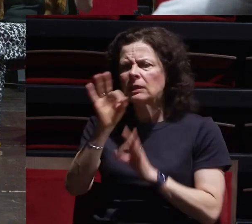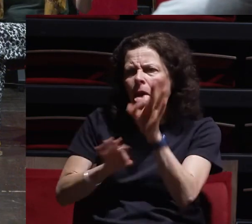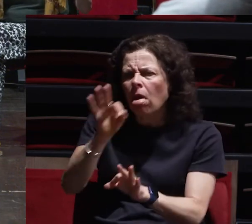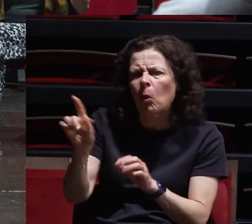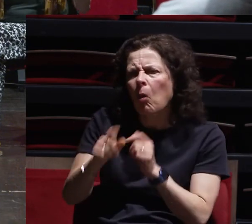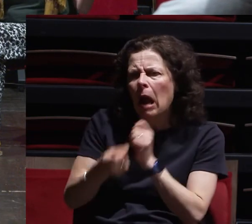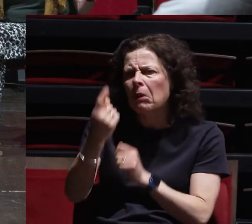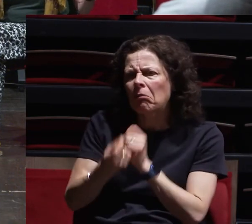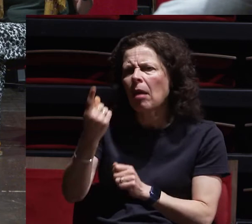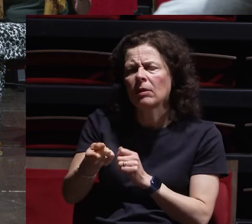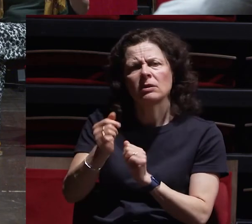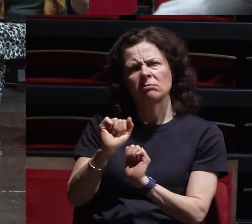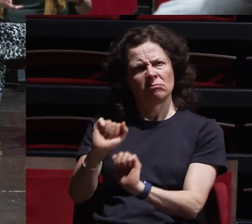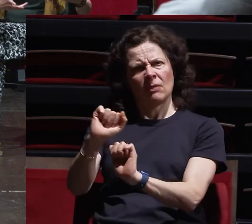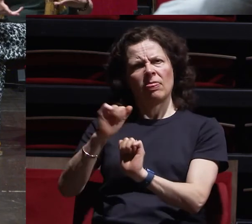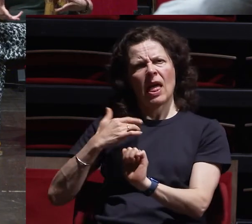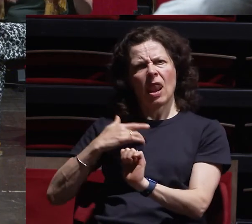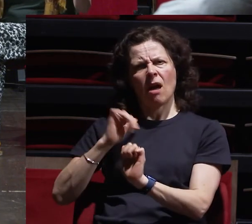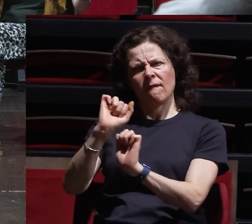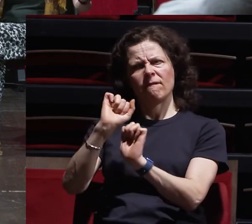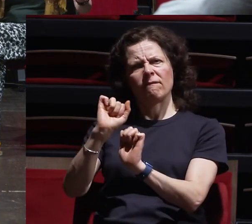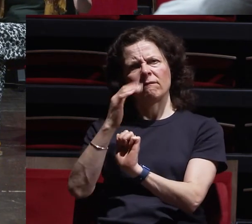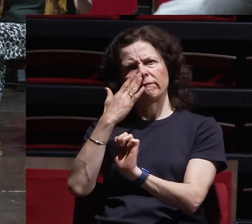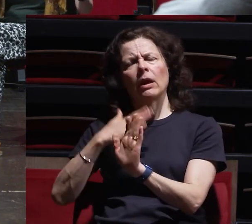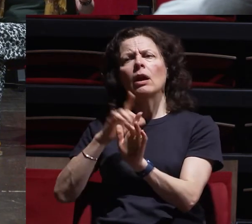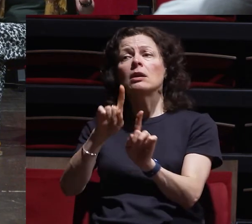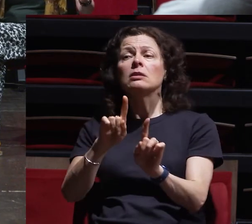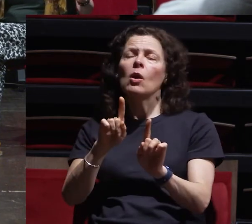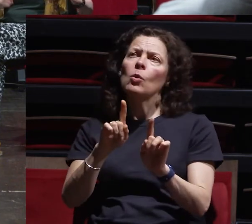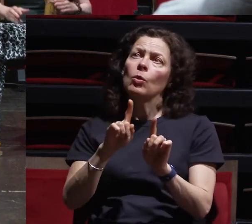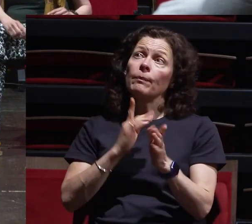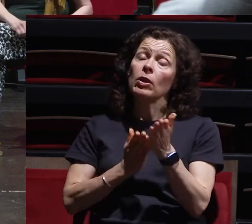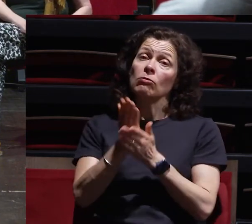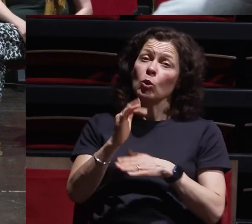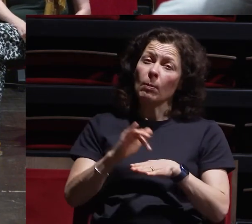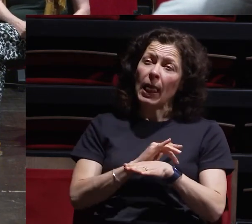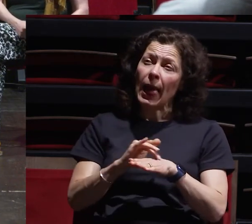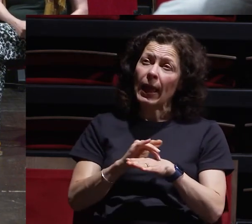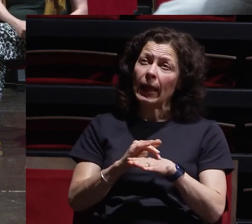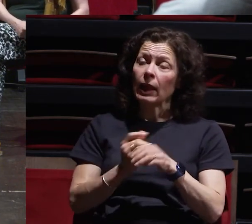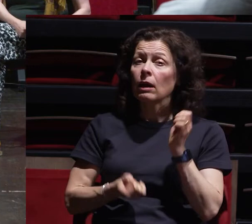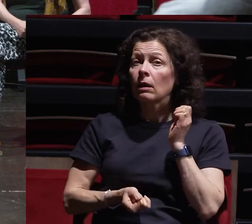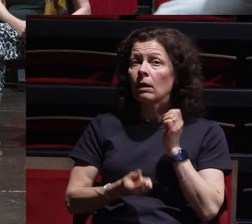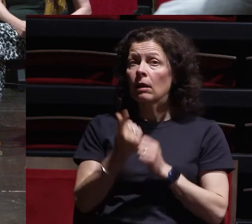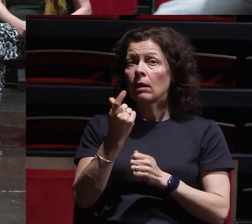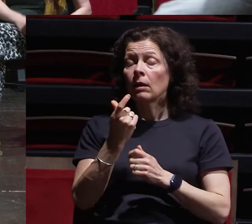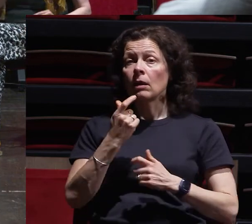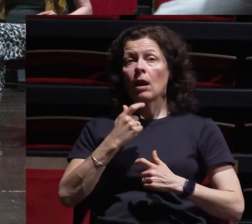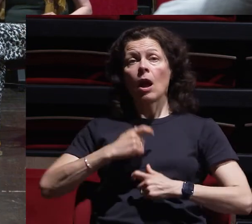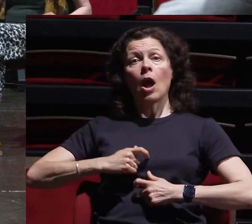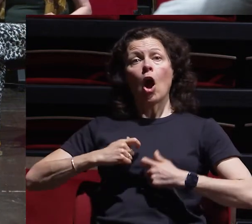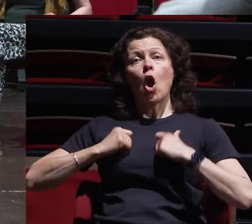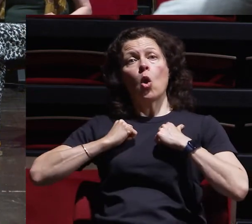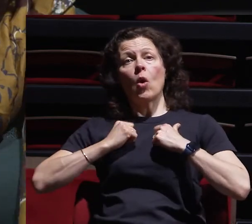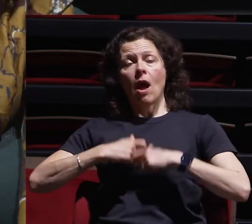their lives, the things that they've had to deal with is theirs and theirs alone. But there was a moment in the play